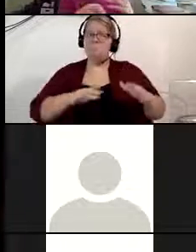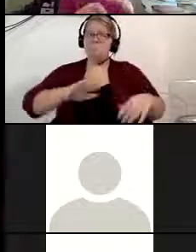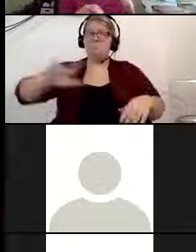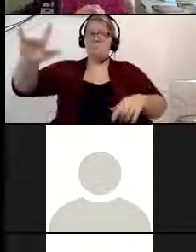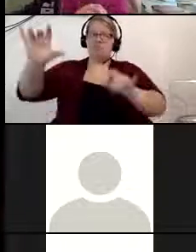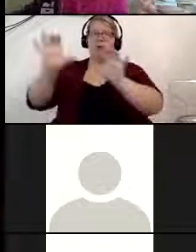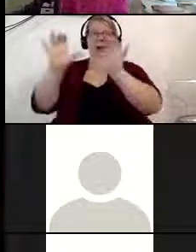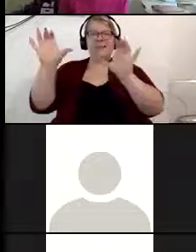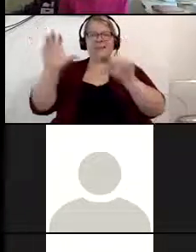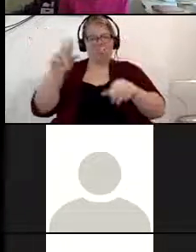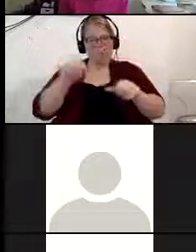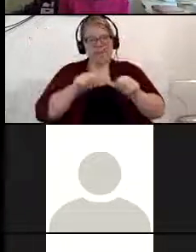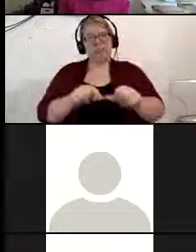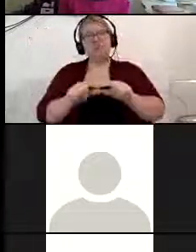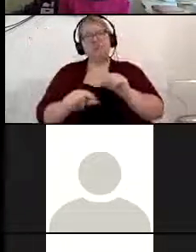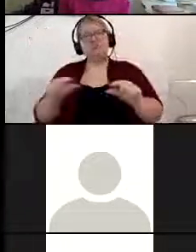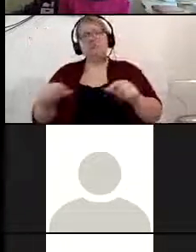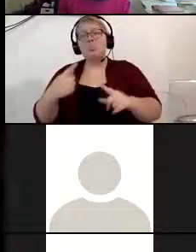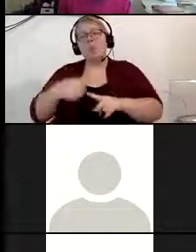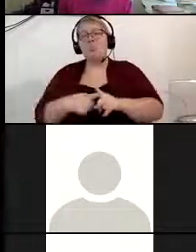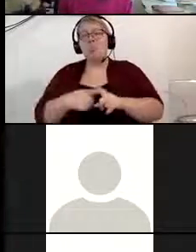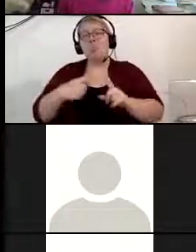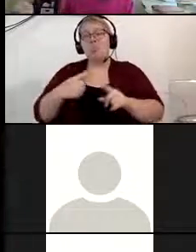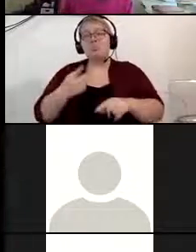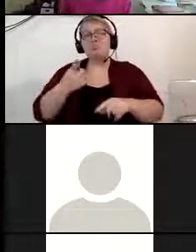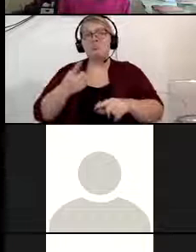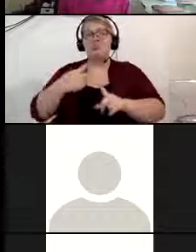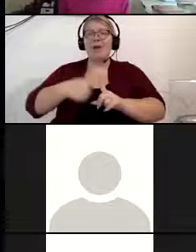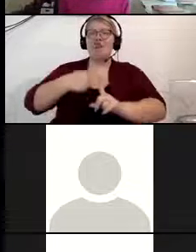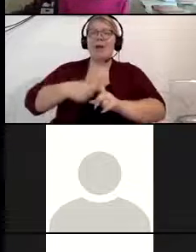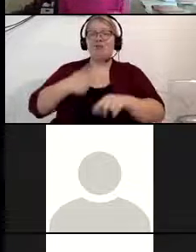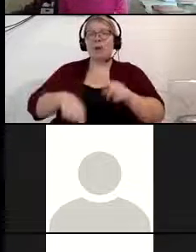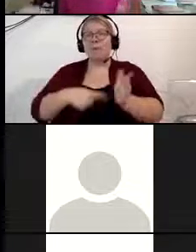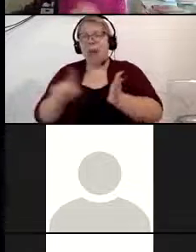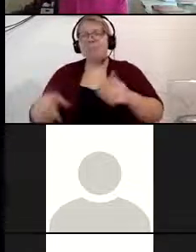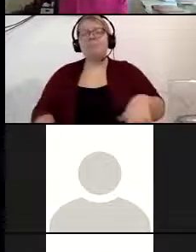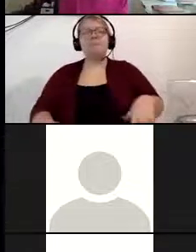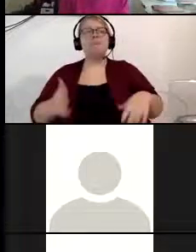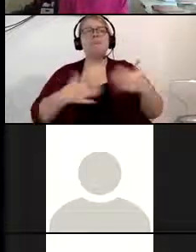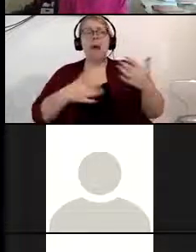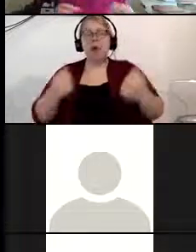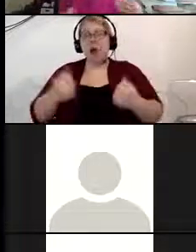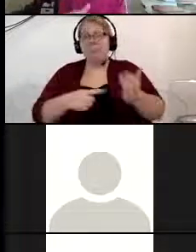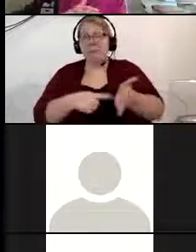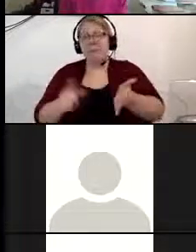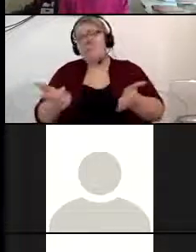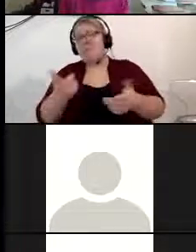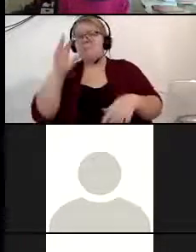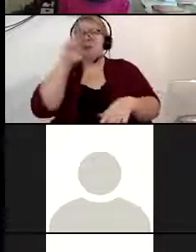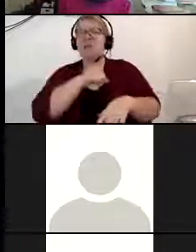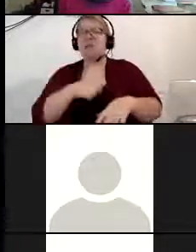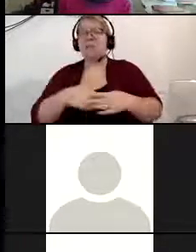just, oh, I couldn't pay my rent one month. I couldn't make my car payment, but then I make it up the next month. But those